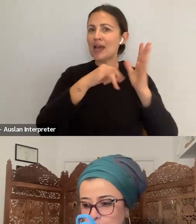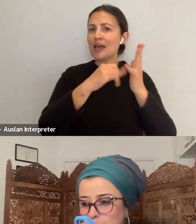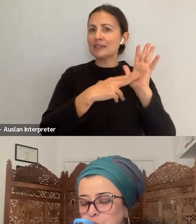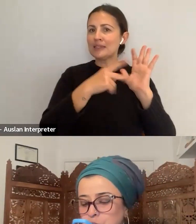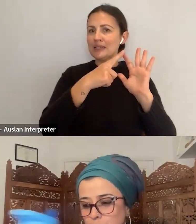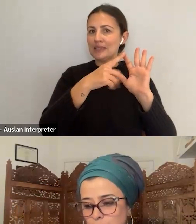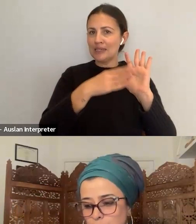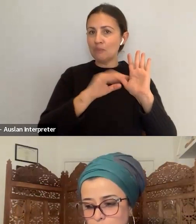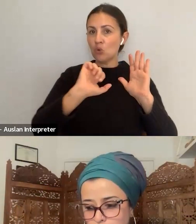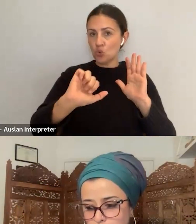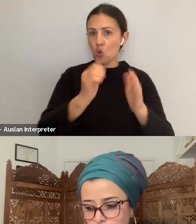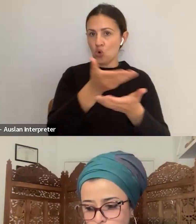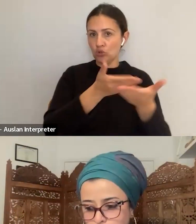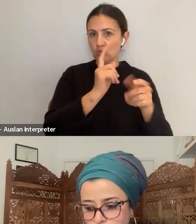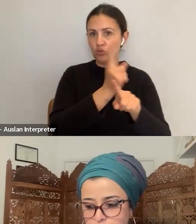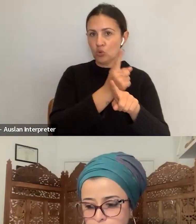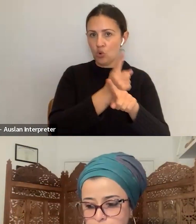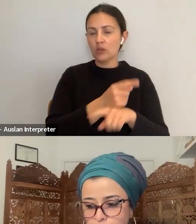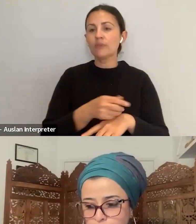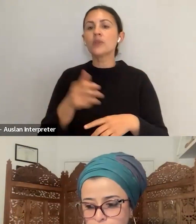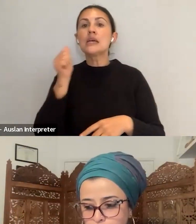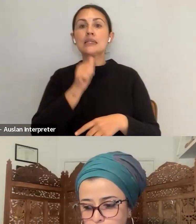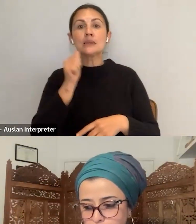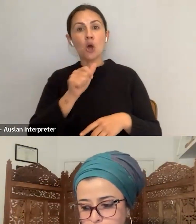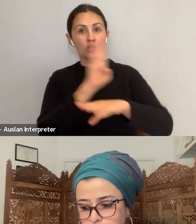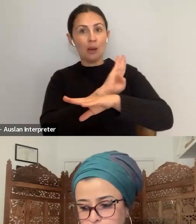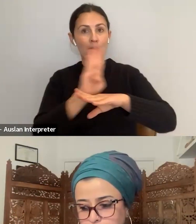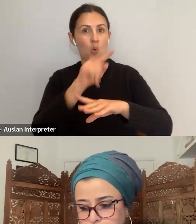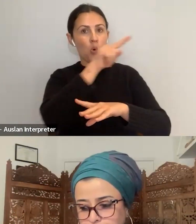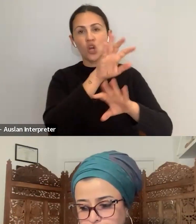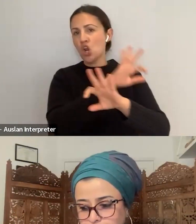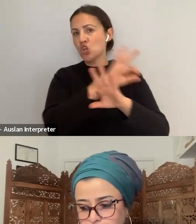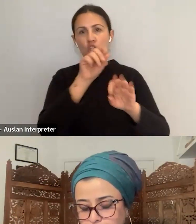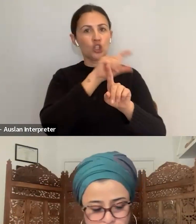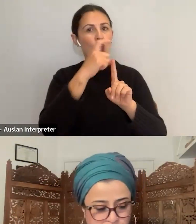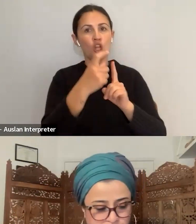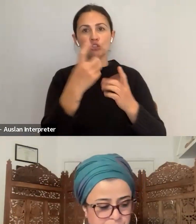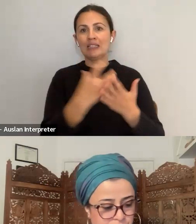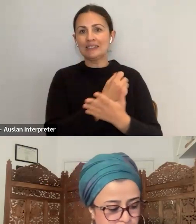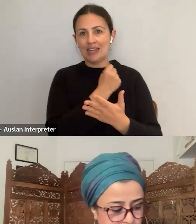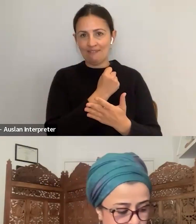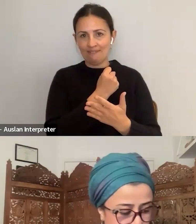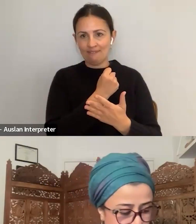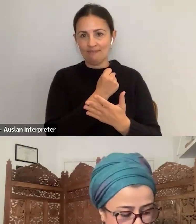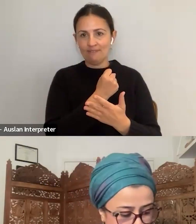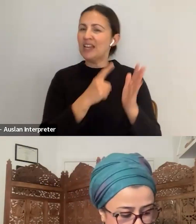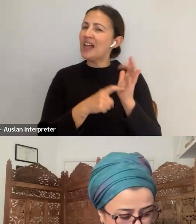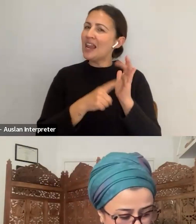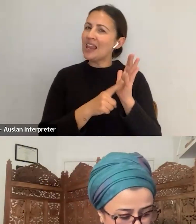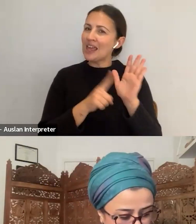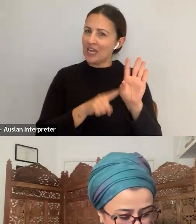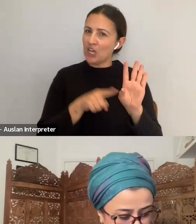of culturally unsafe boards. So Lily, you also spoke and gave us a